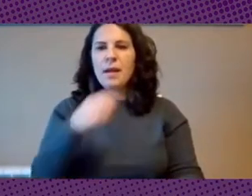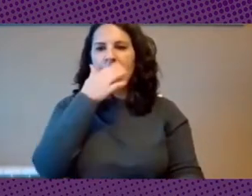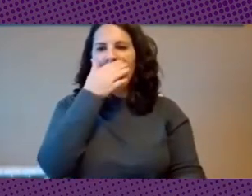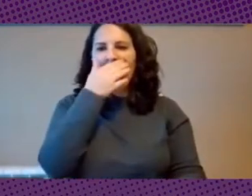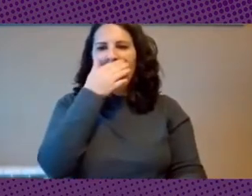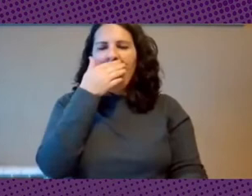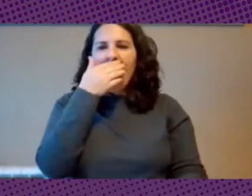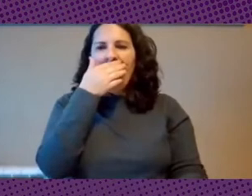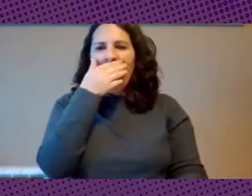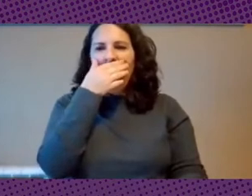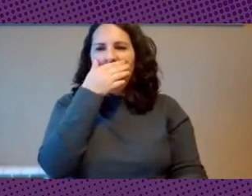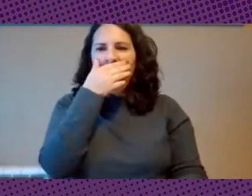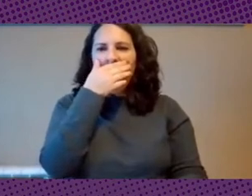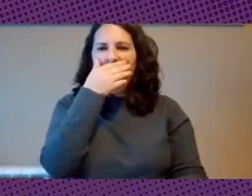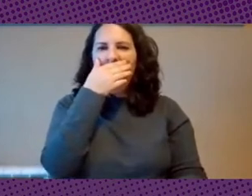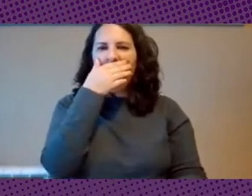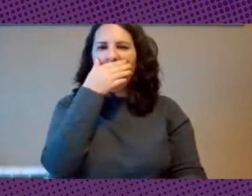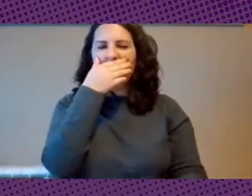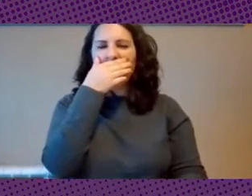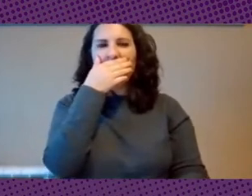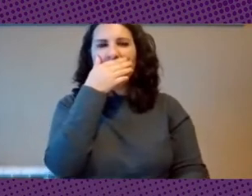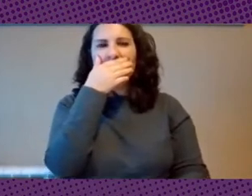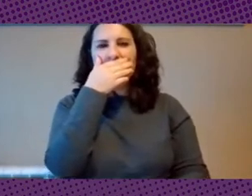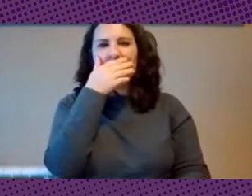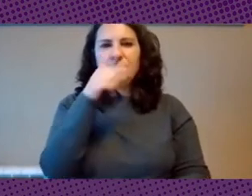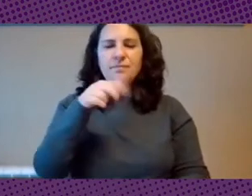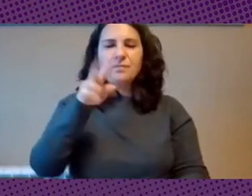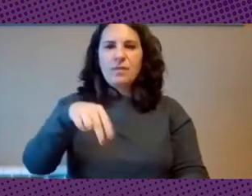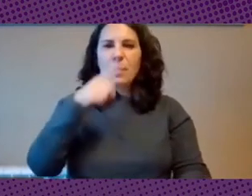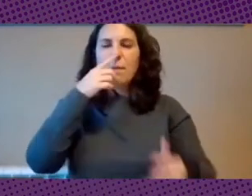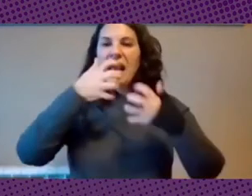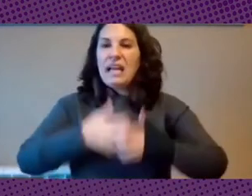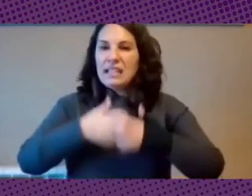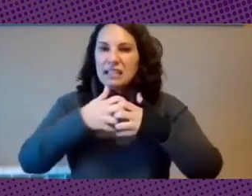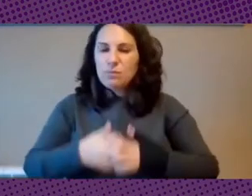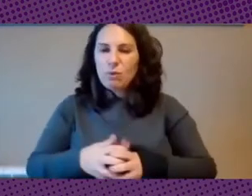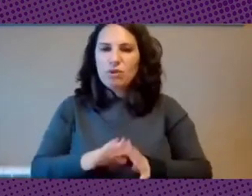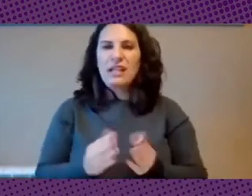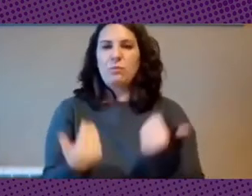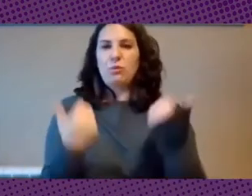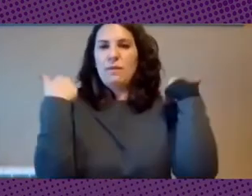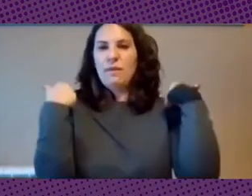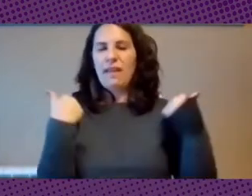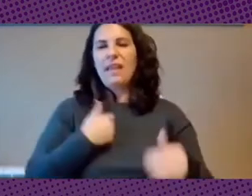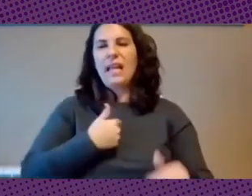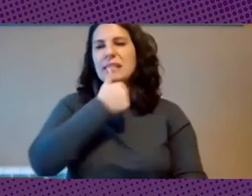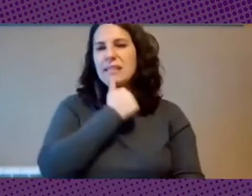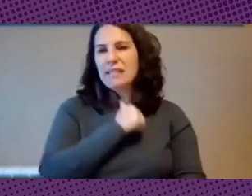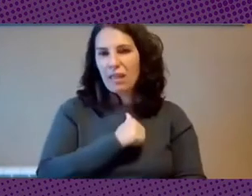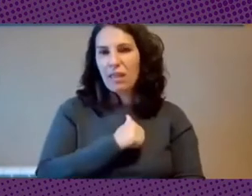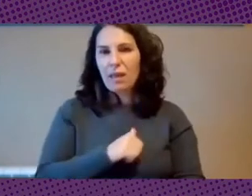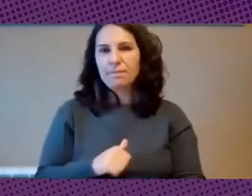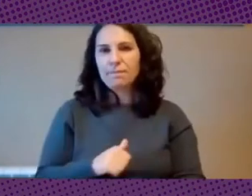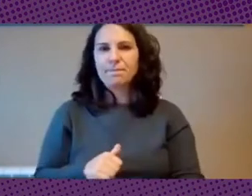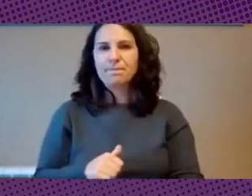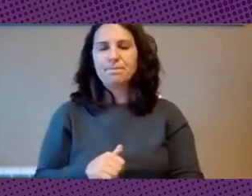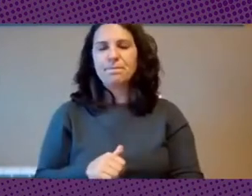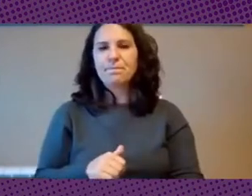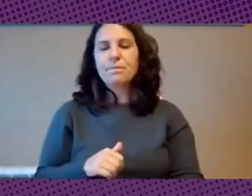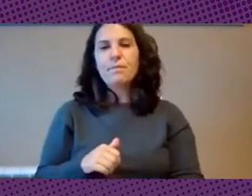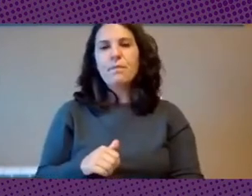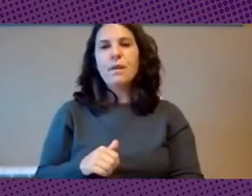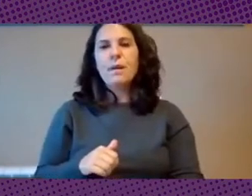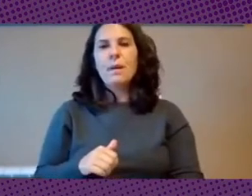accountability and resistance to this political project. This is a political project that of risk-proofing